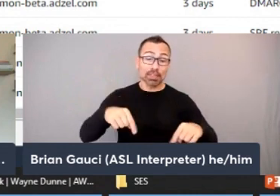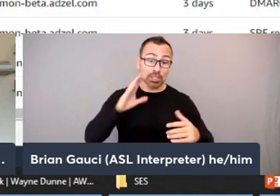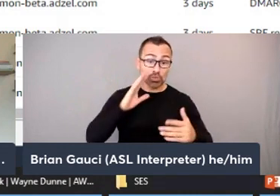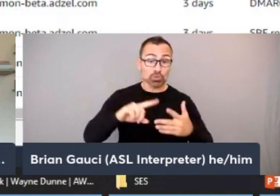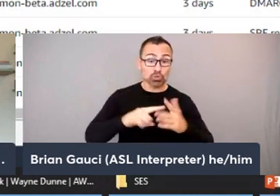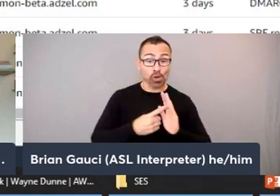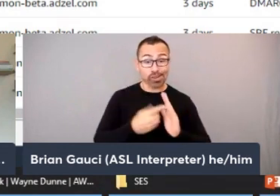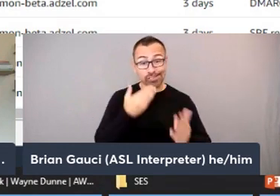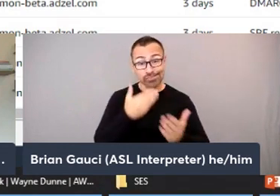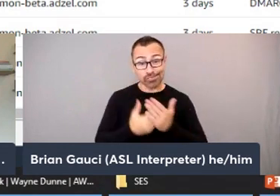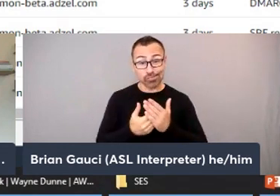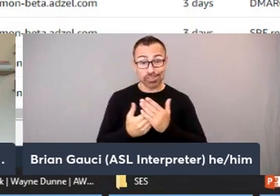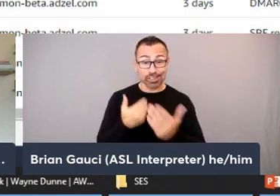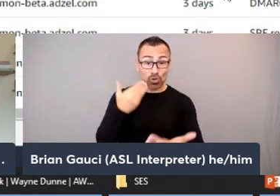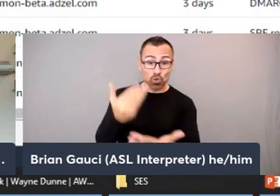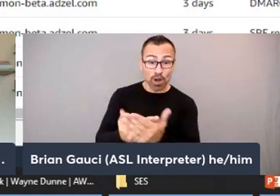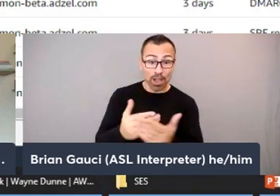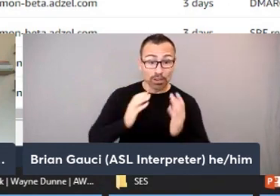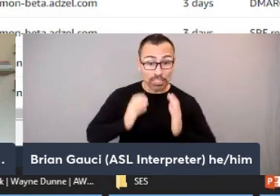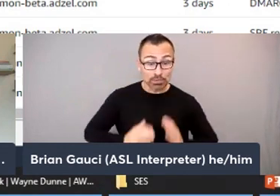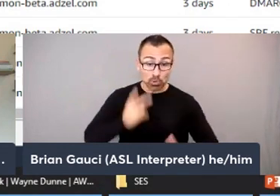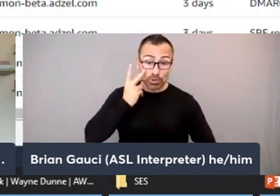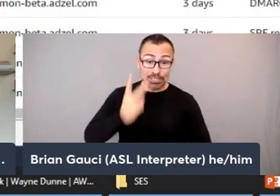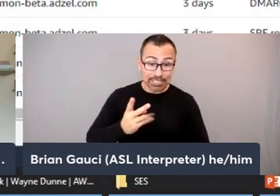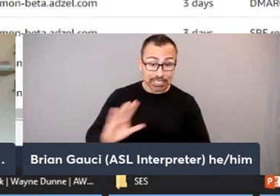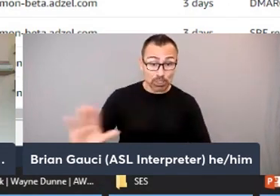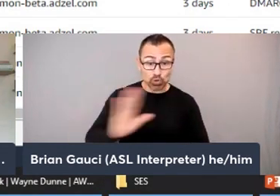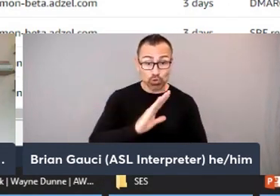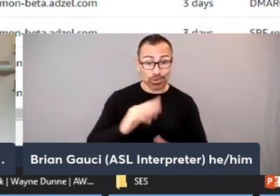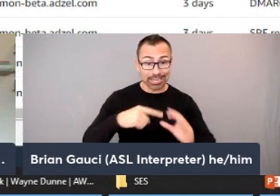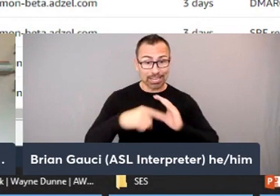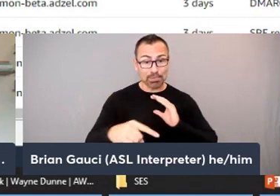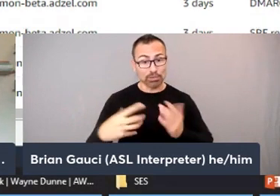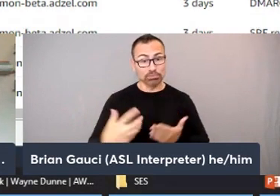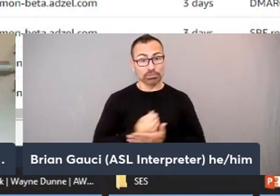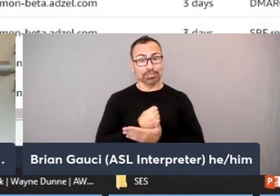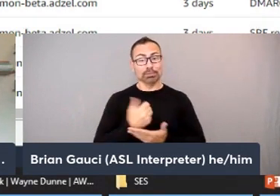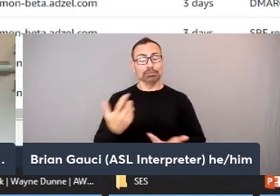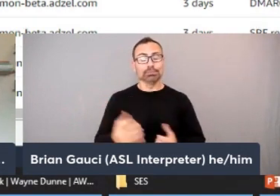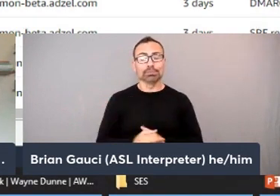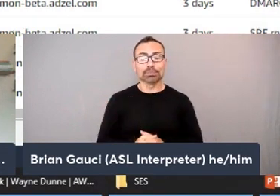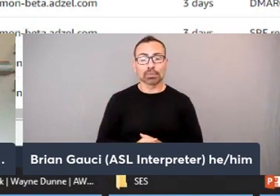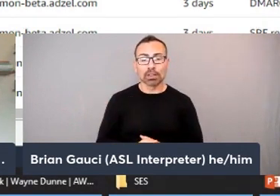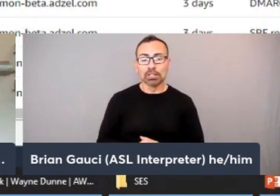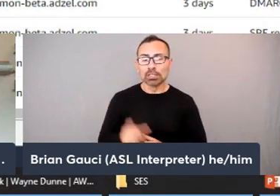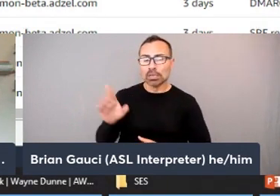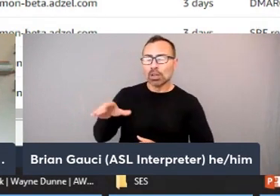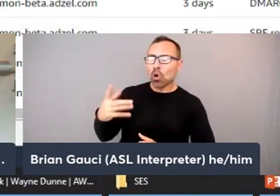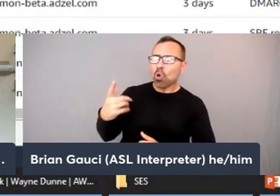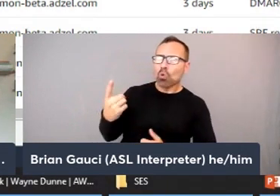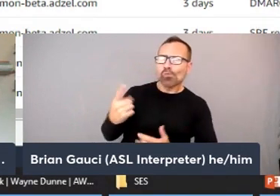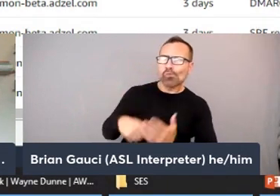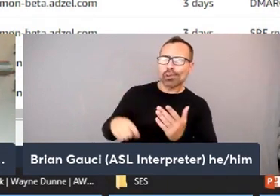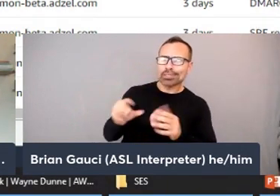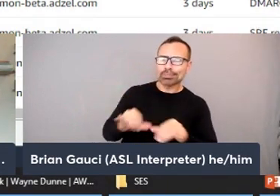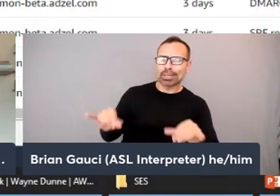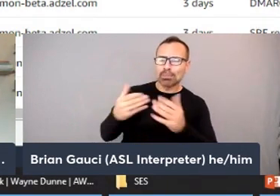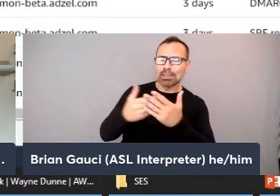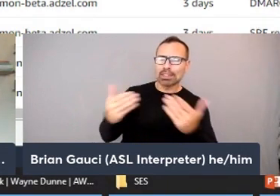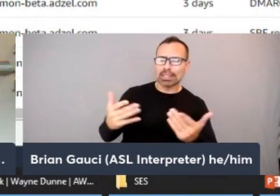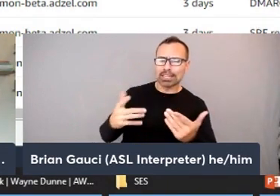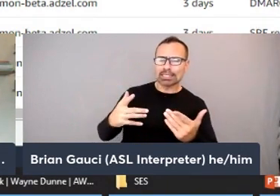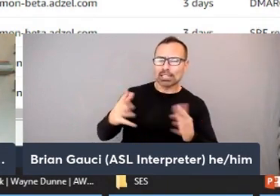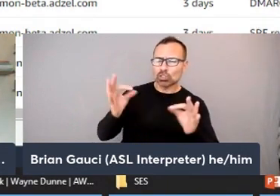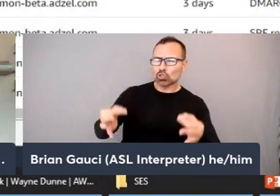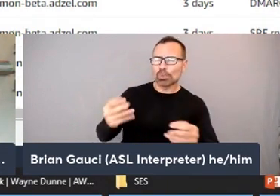for them. Sam, what are the most common things that go into a reputation score? It really varies